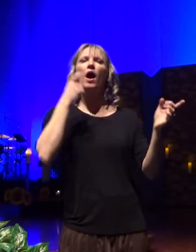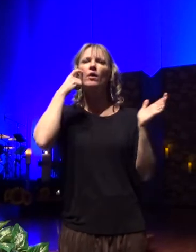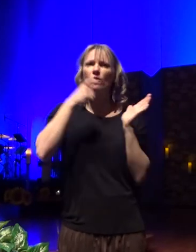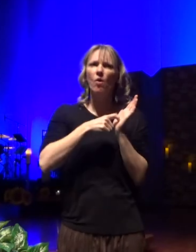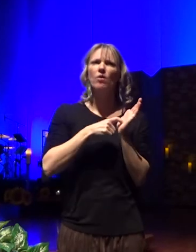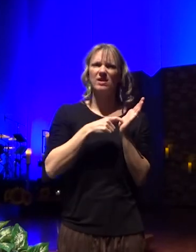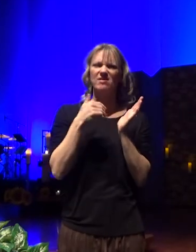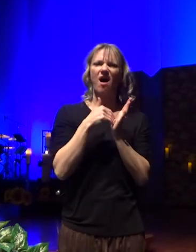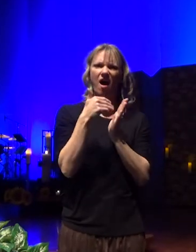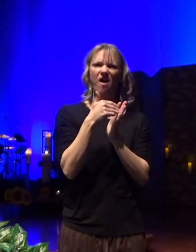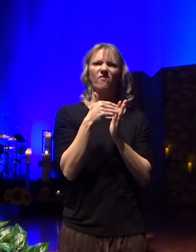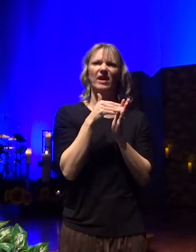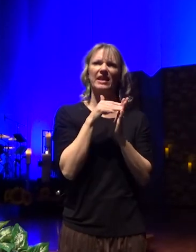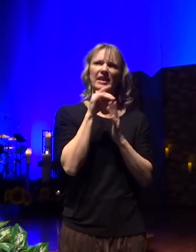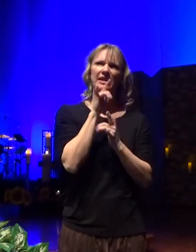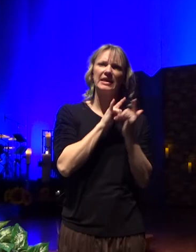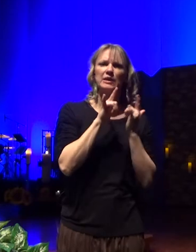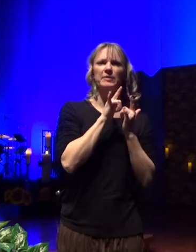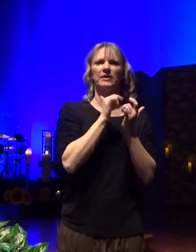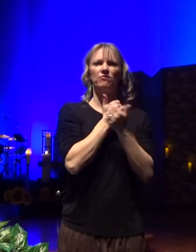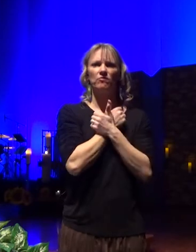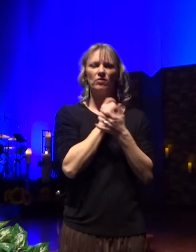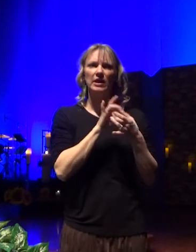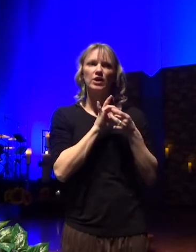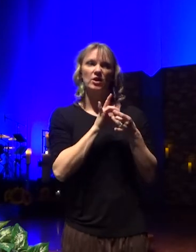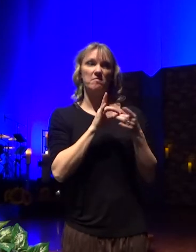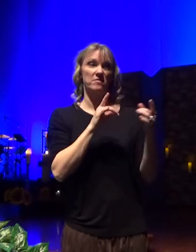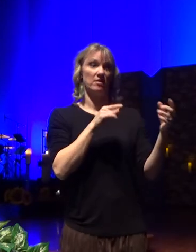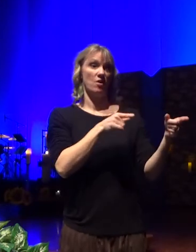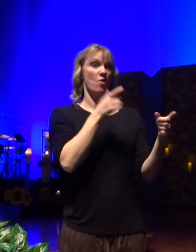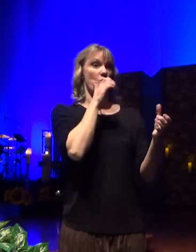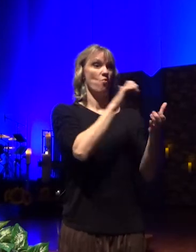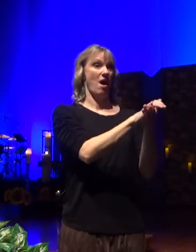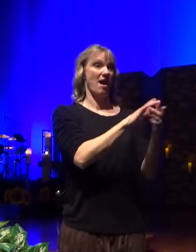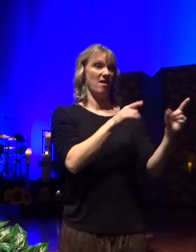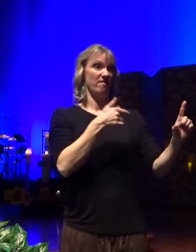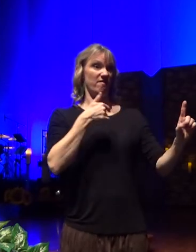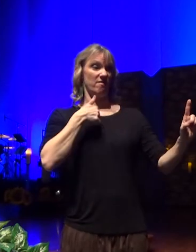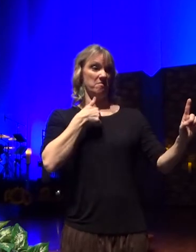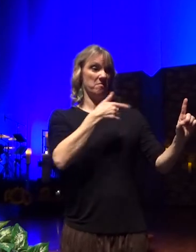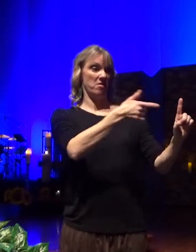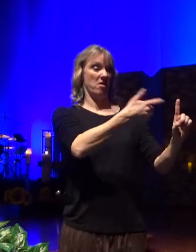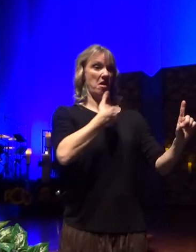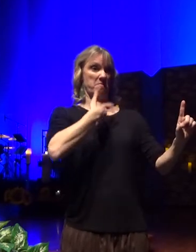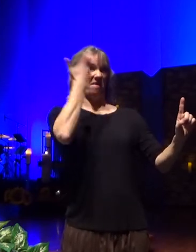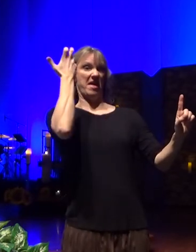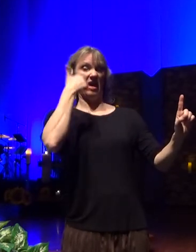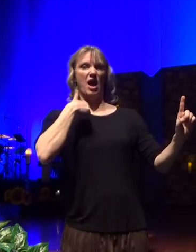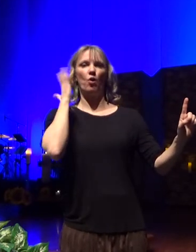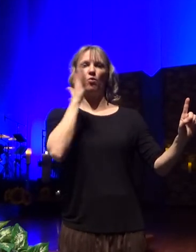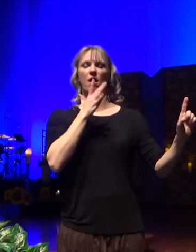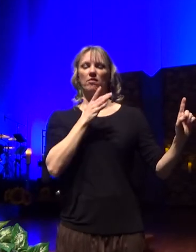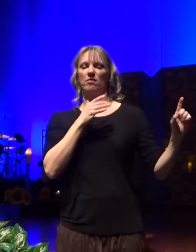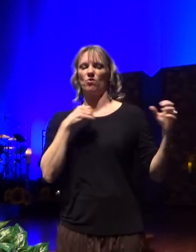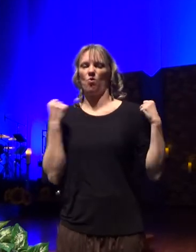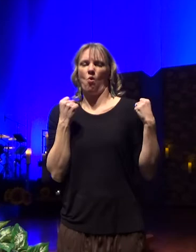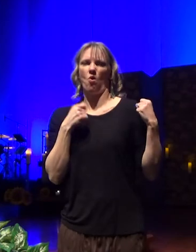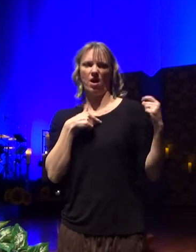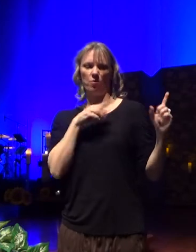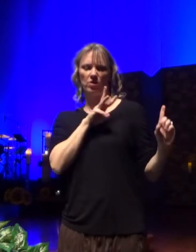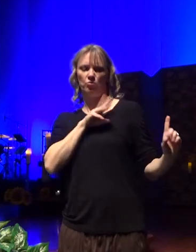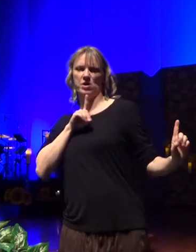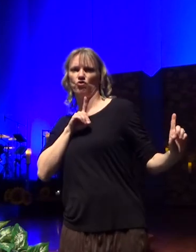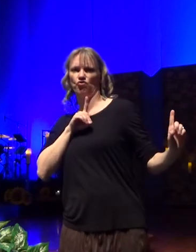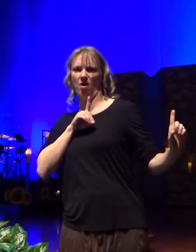noticed this in a lot of intimate relationships, especially with my wife. When she would make me angry, I would go into this habit of being cold,